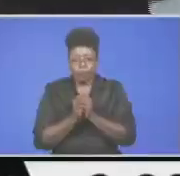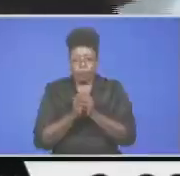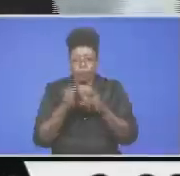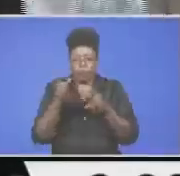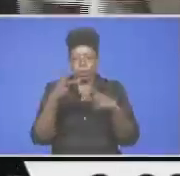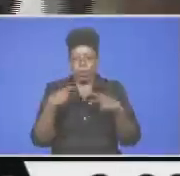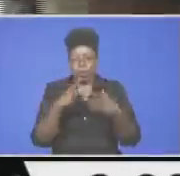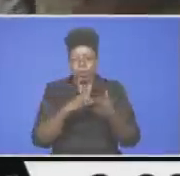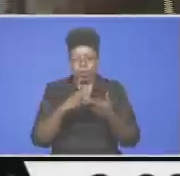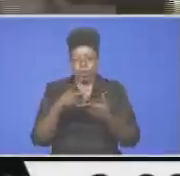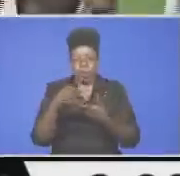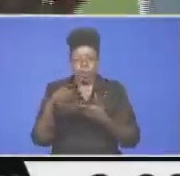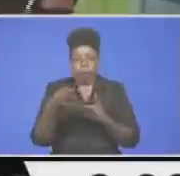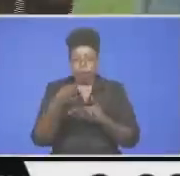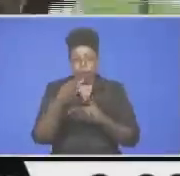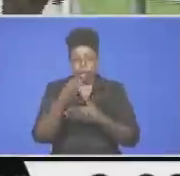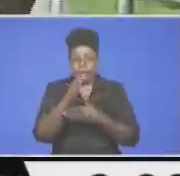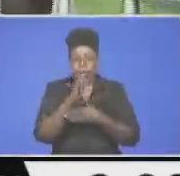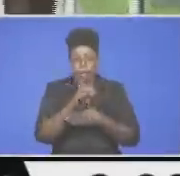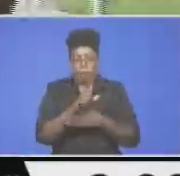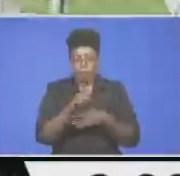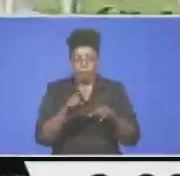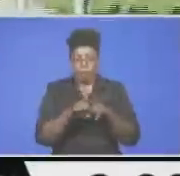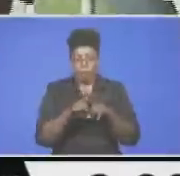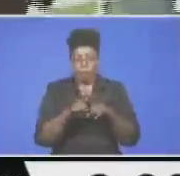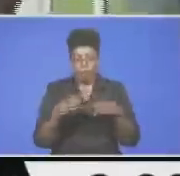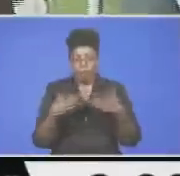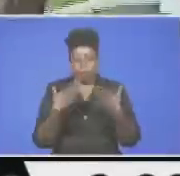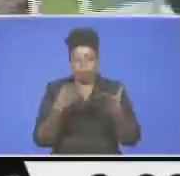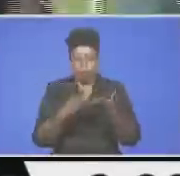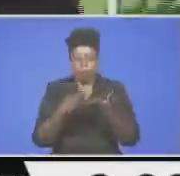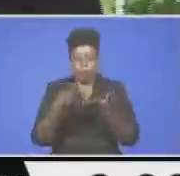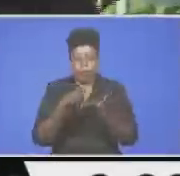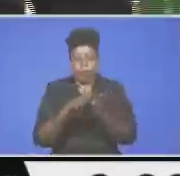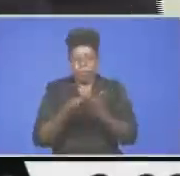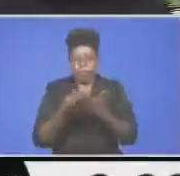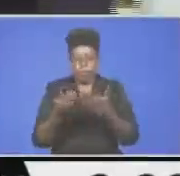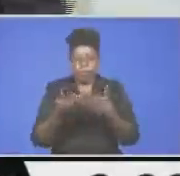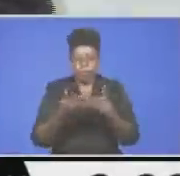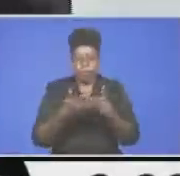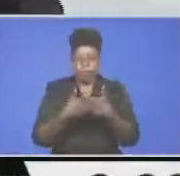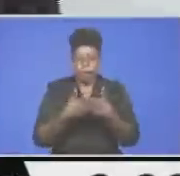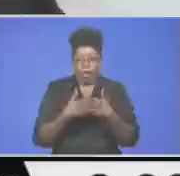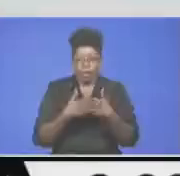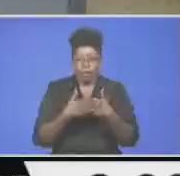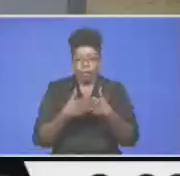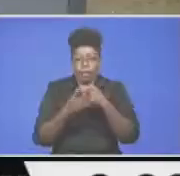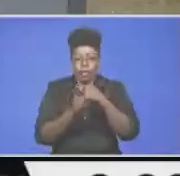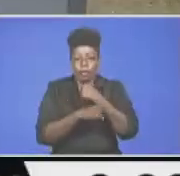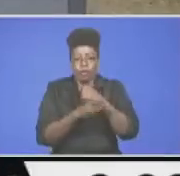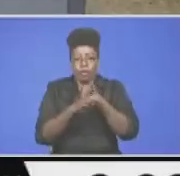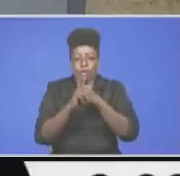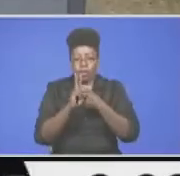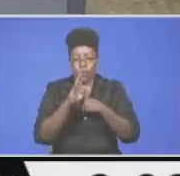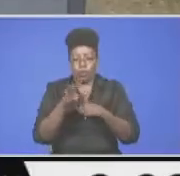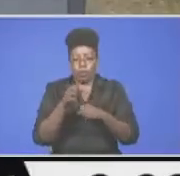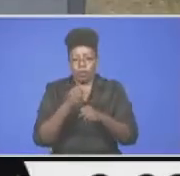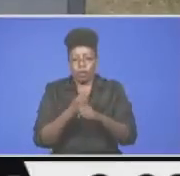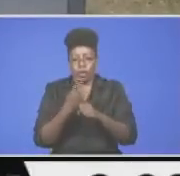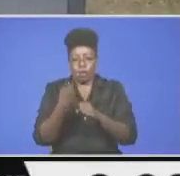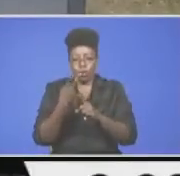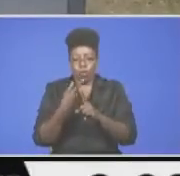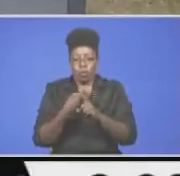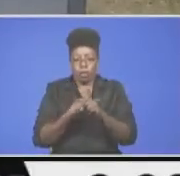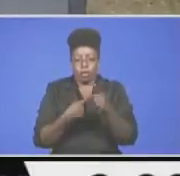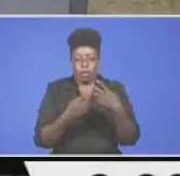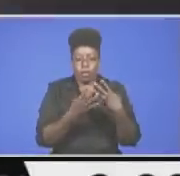large bill. She also offered to pay the money back. However, the magistrate was not swayed, sentencing Sawyer to 2 years and 2 months behind